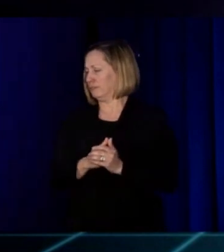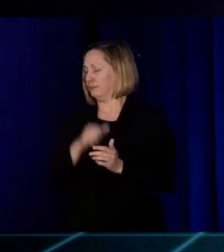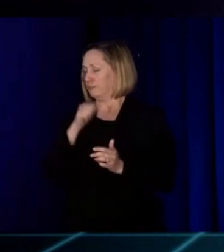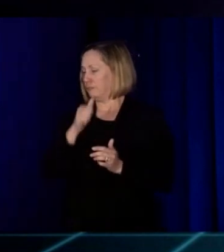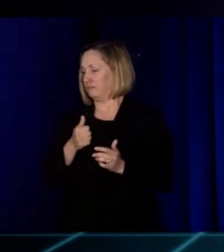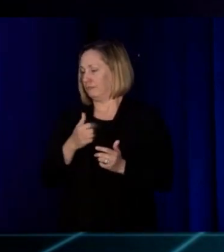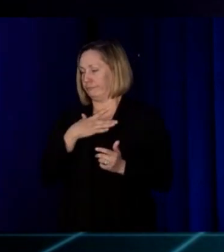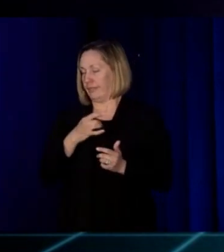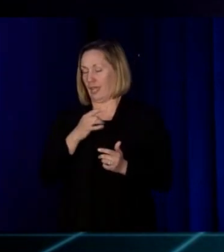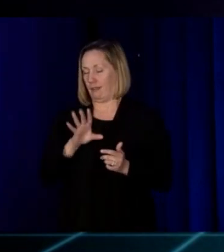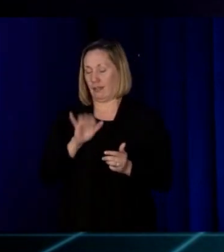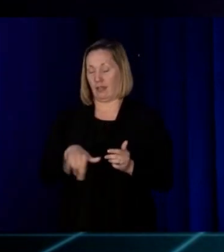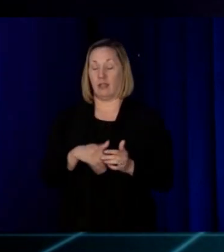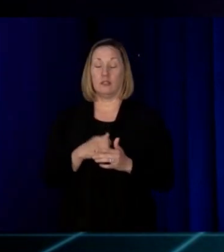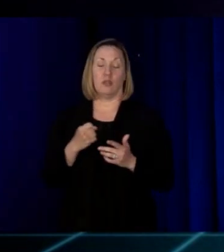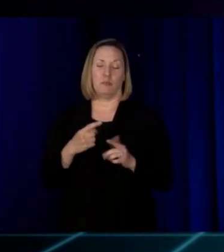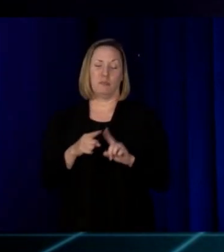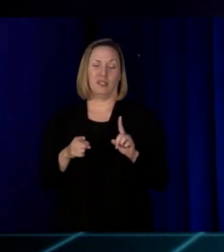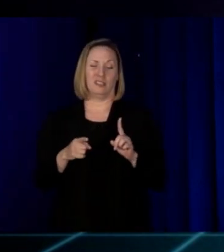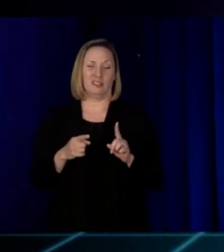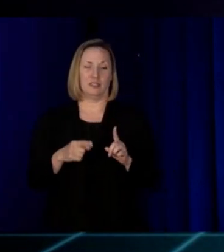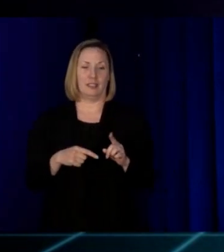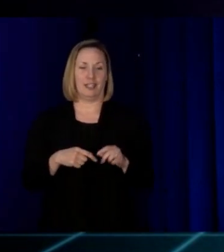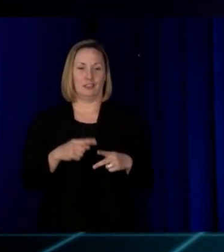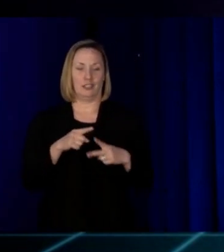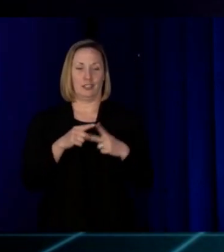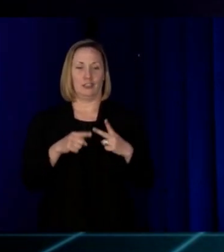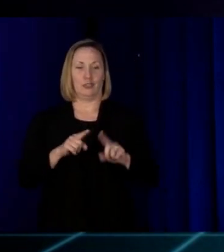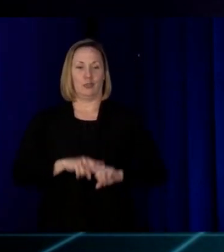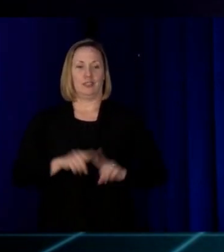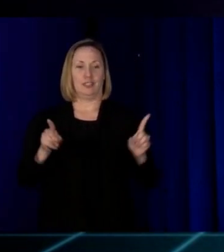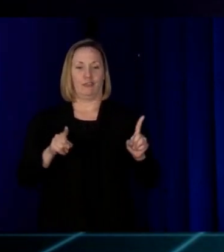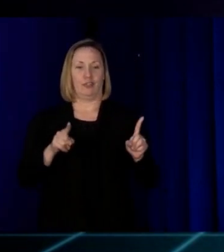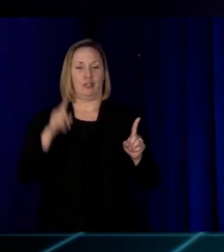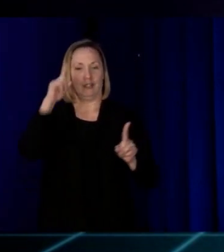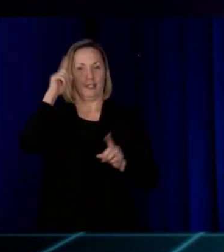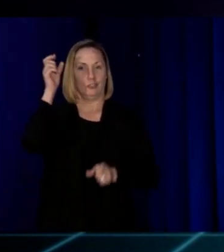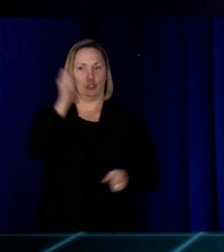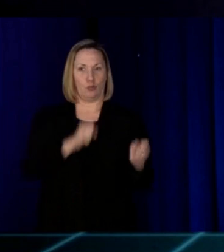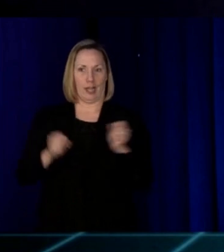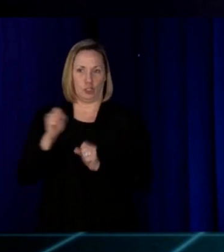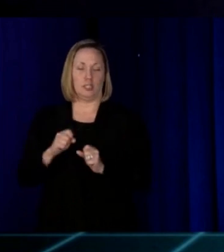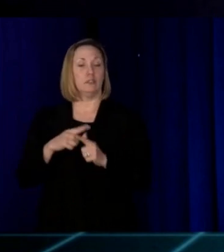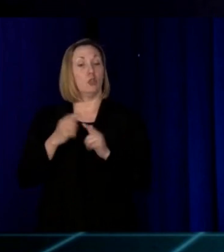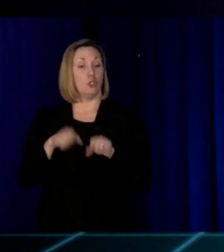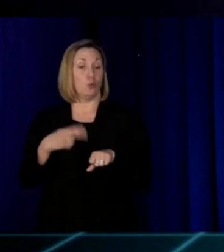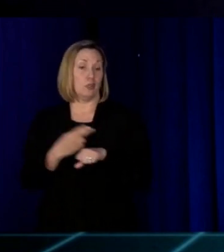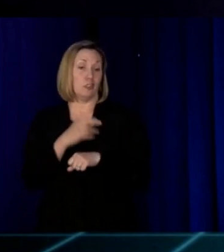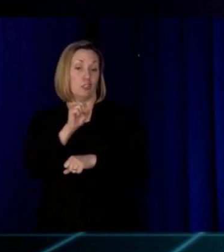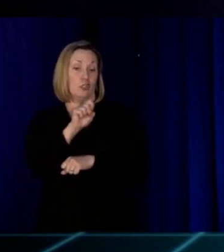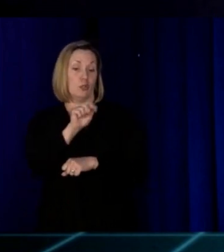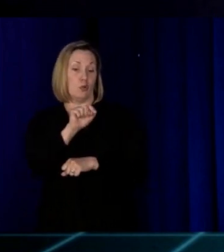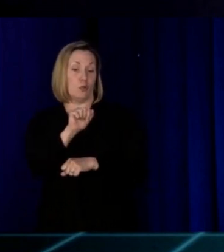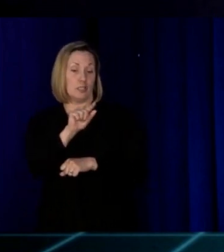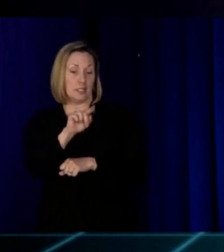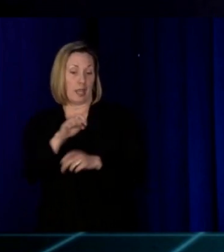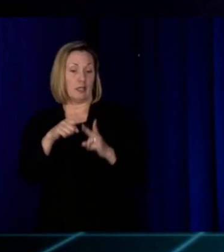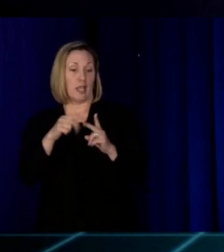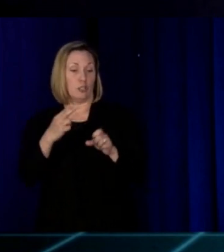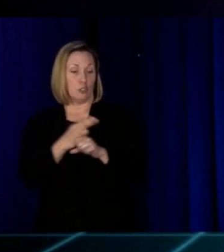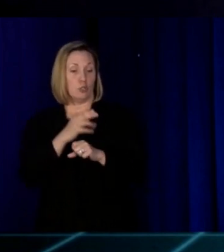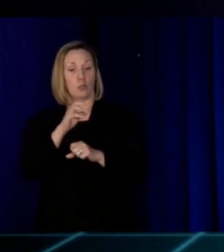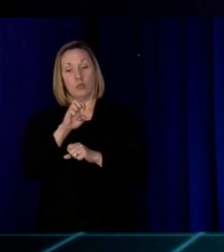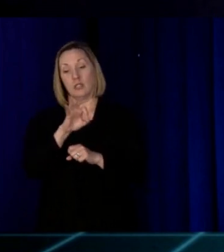happy about that. But there's actually two different strategies for that. So you could use state and use effect,